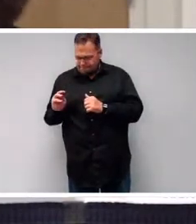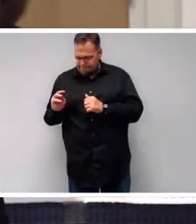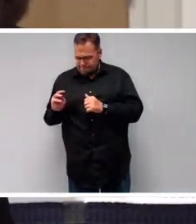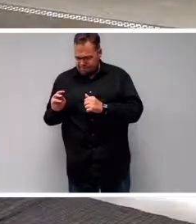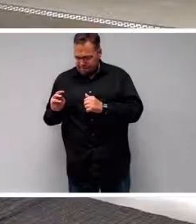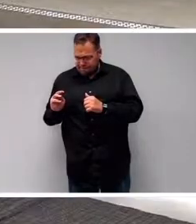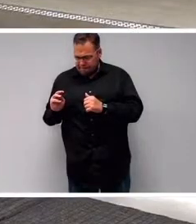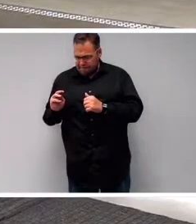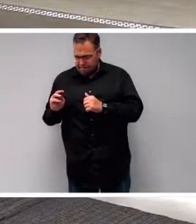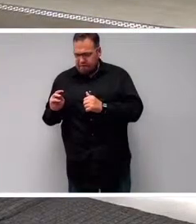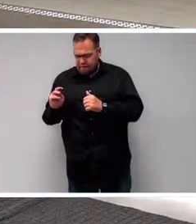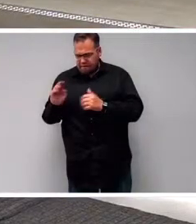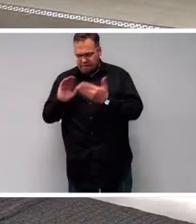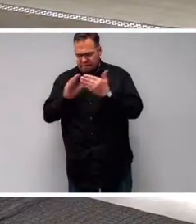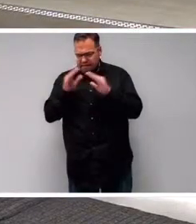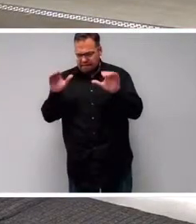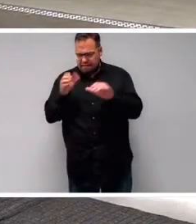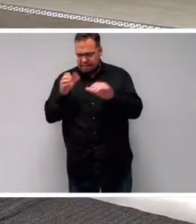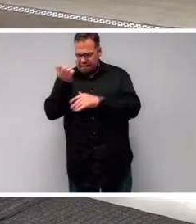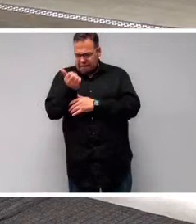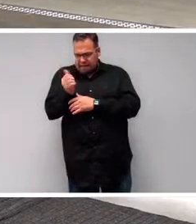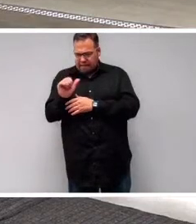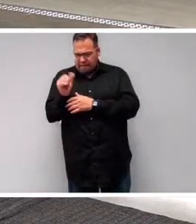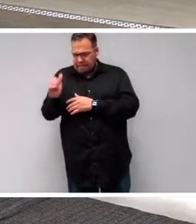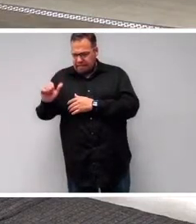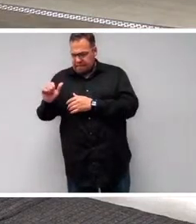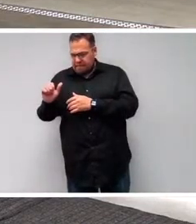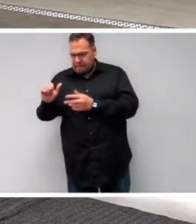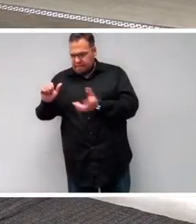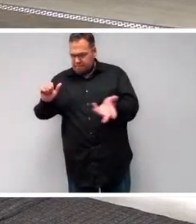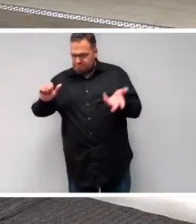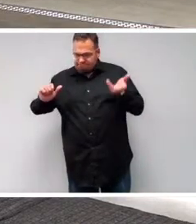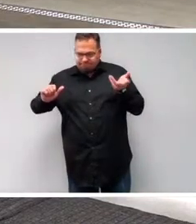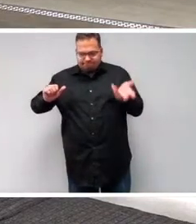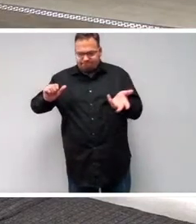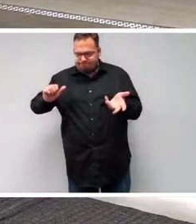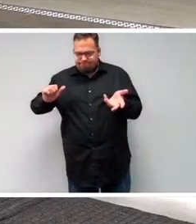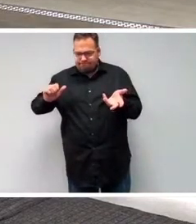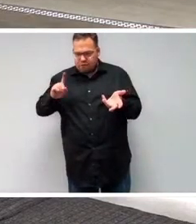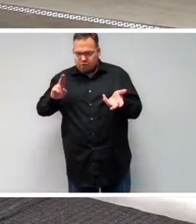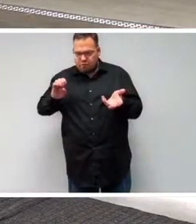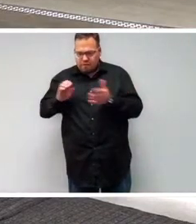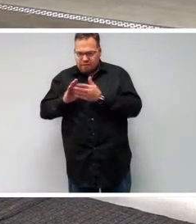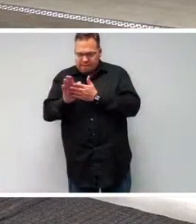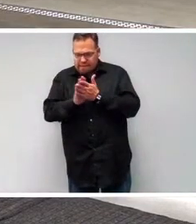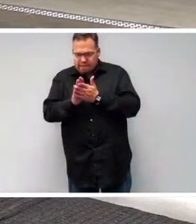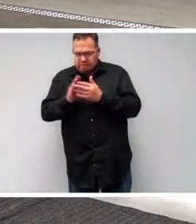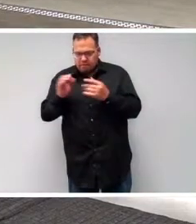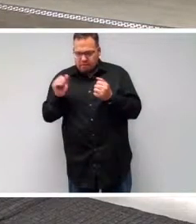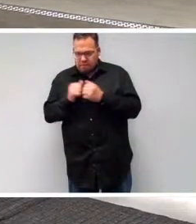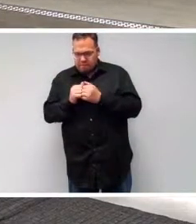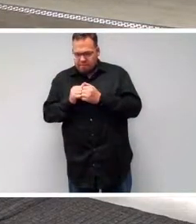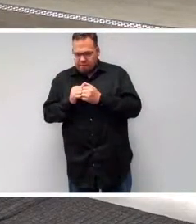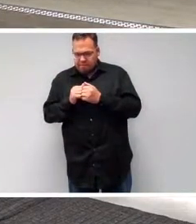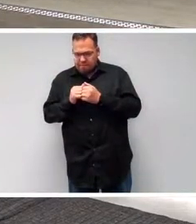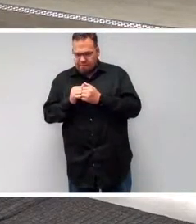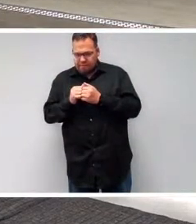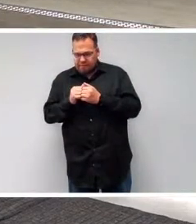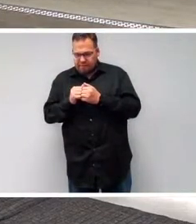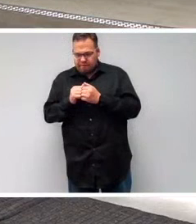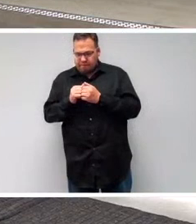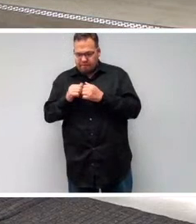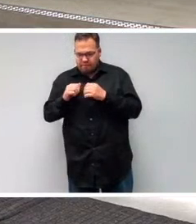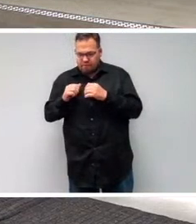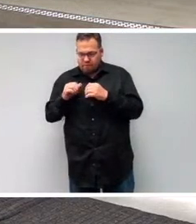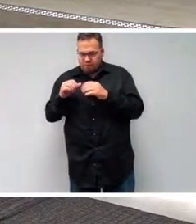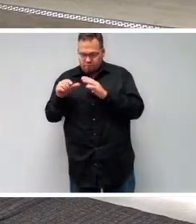Has the city done any? Due diligence with running it off, because I'm reading here and you